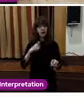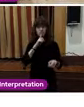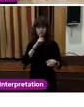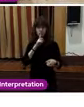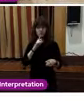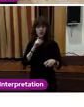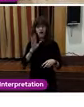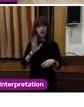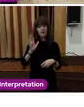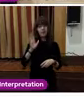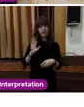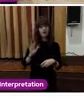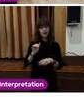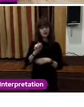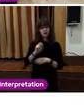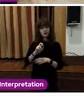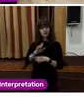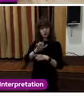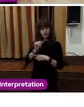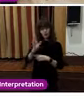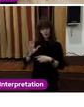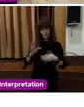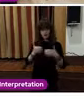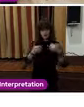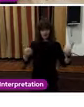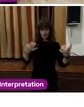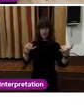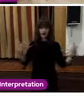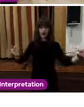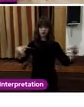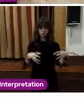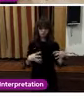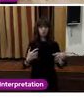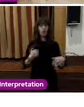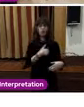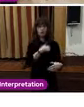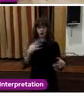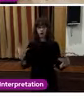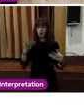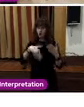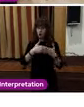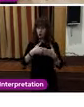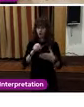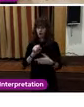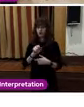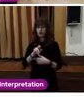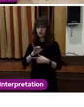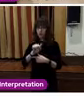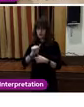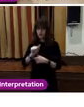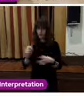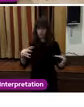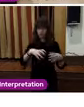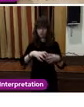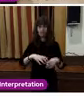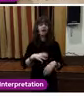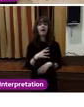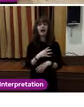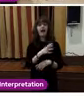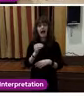to be divided in two. And so we picked up Astoria. Now all the Astoria's under the district. And we also picked